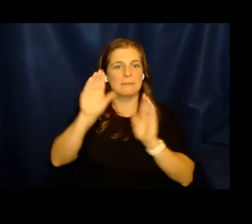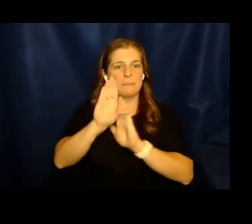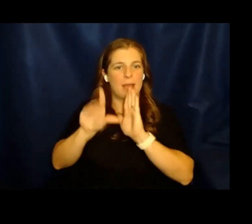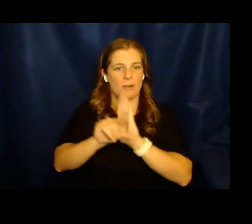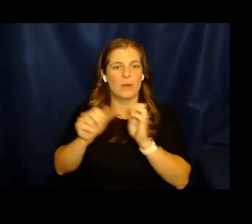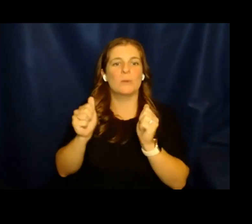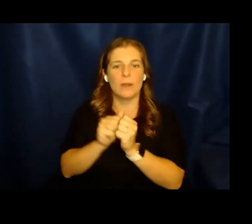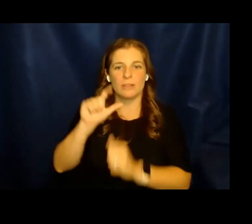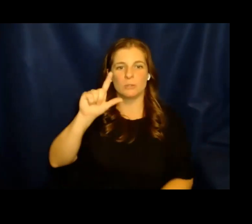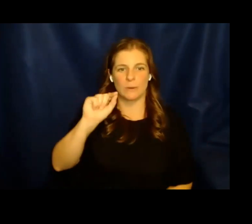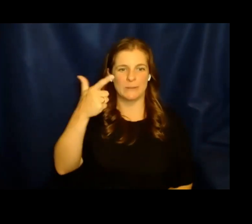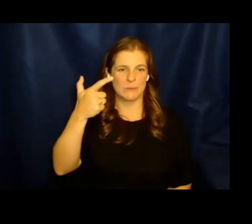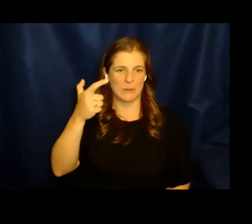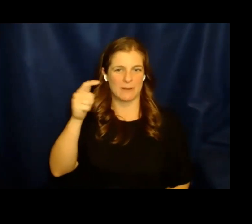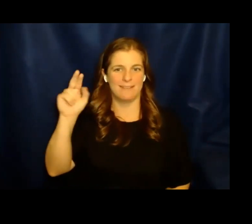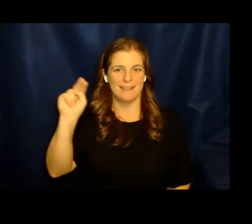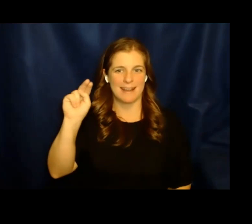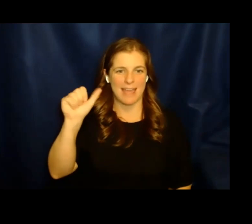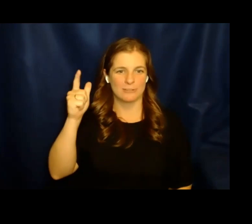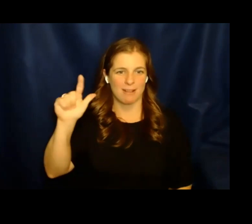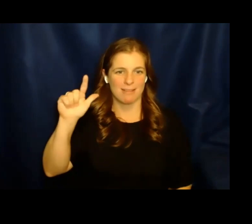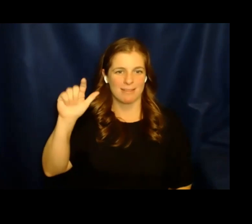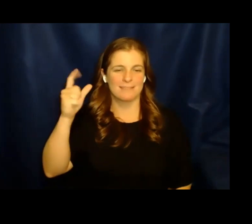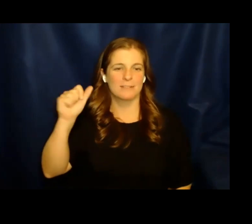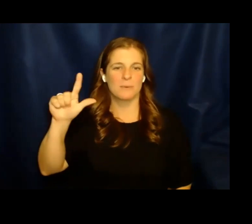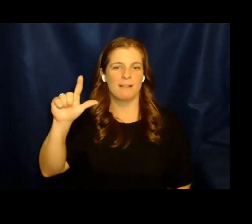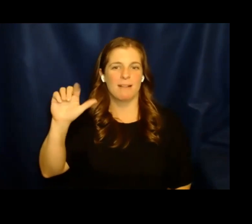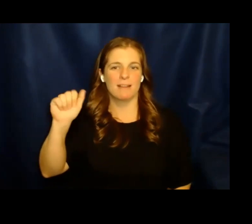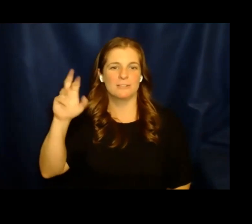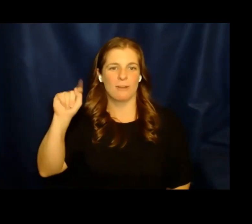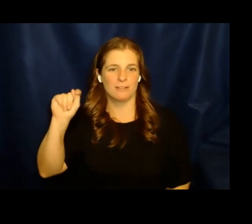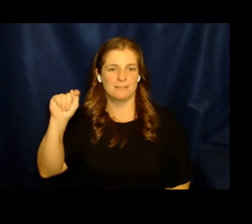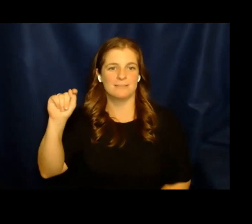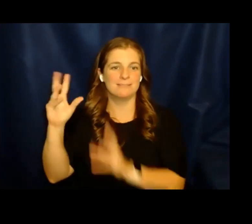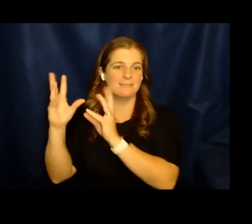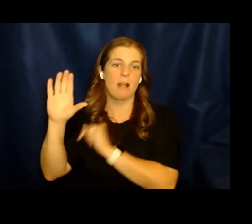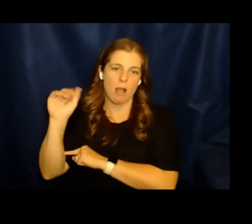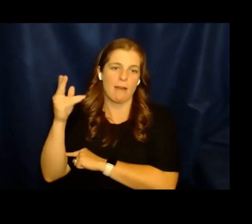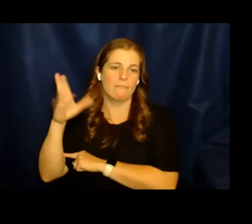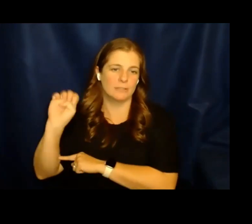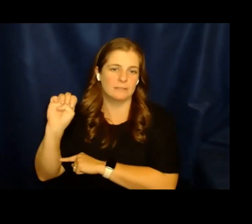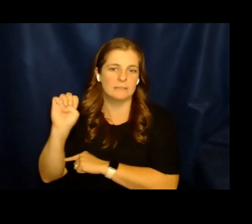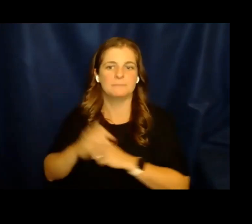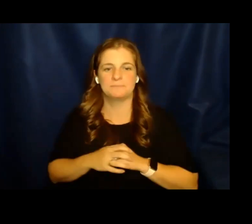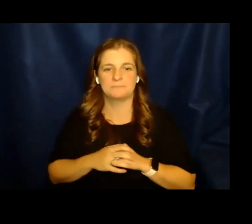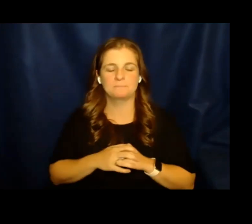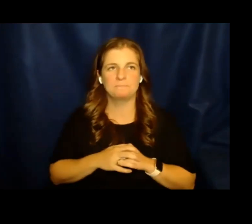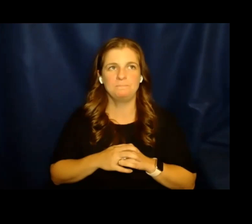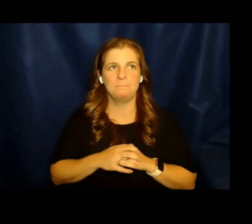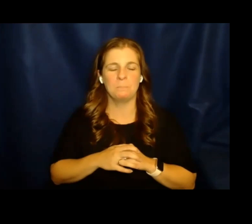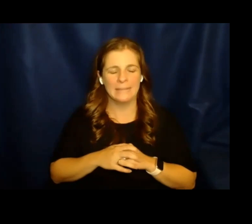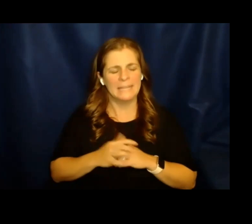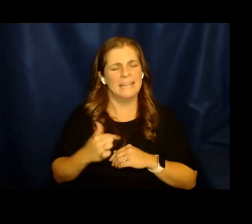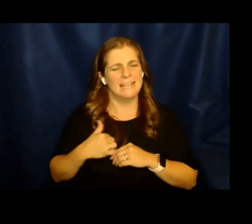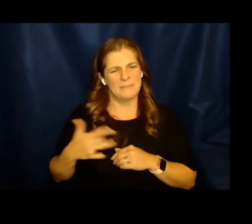for the 2021 National Sexual Assault Conference. I'm feeling deeply